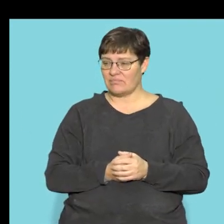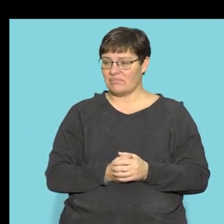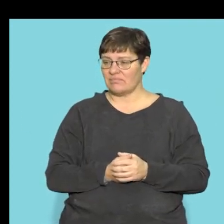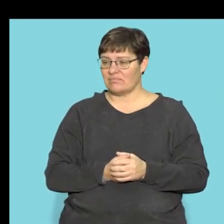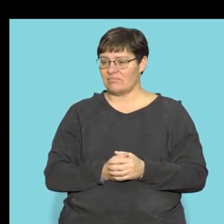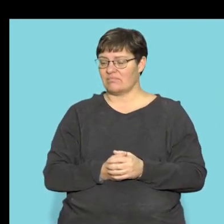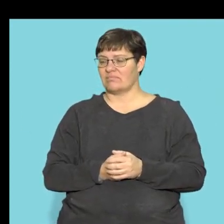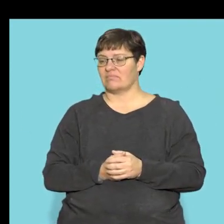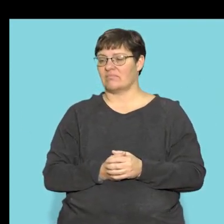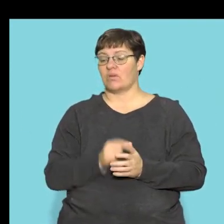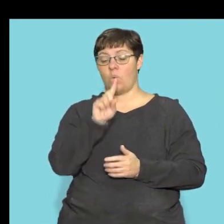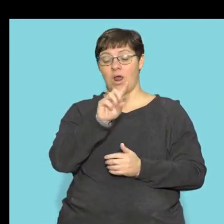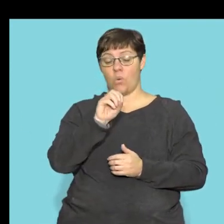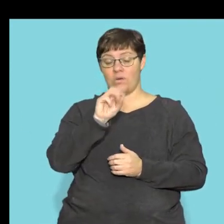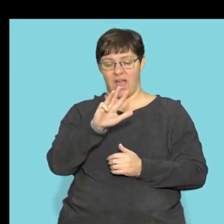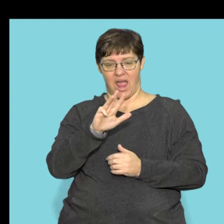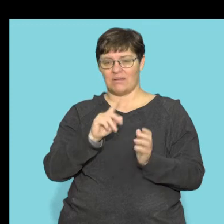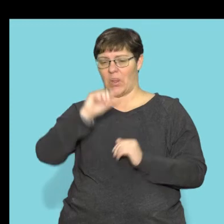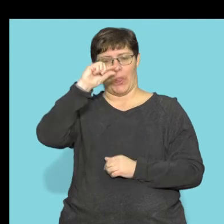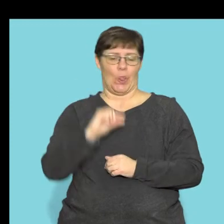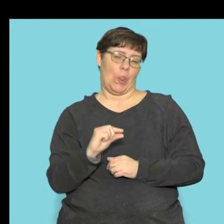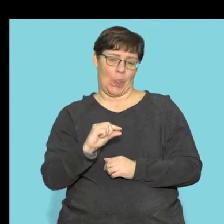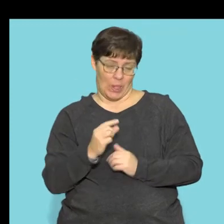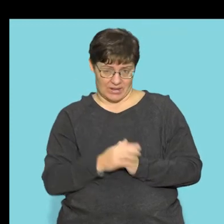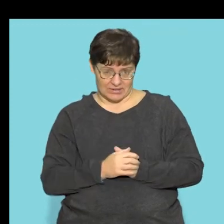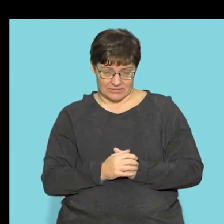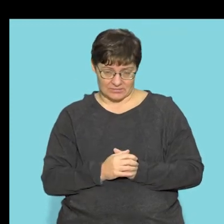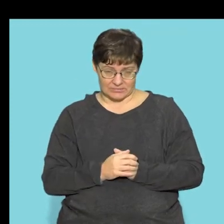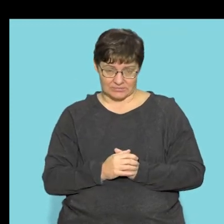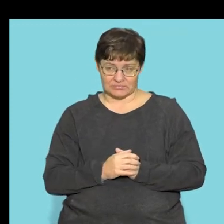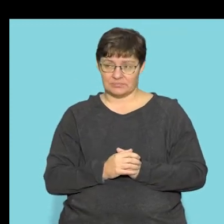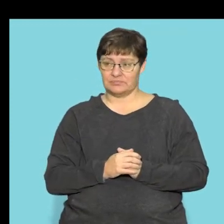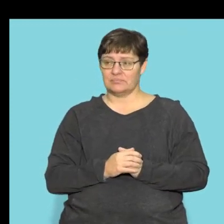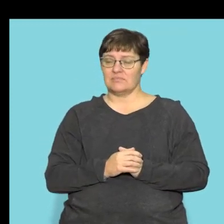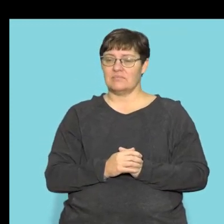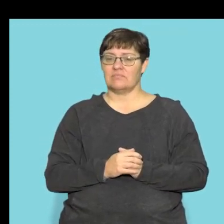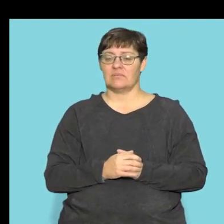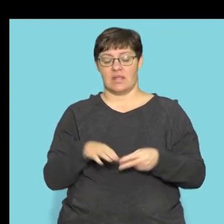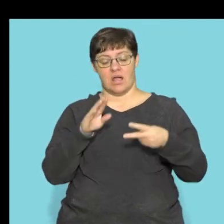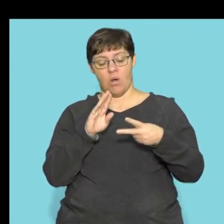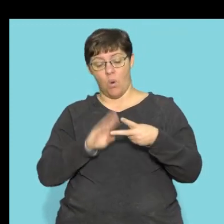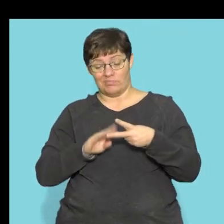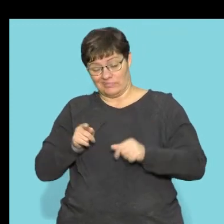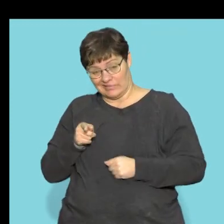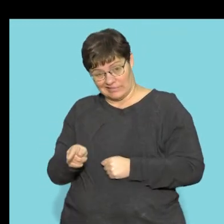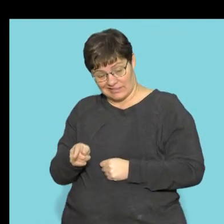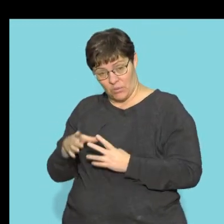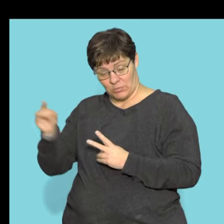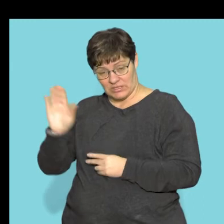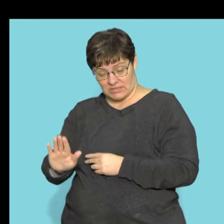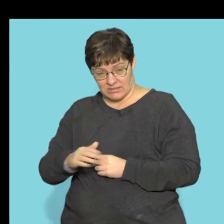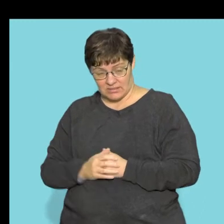my 109th installment will be way less than what I initially started with. The second option